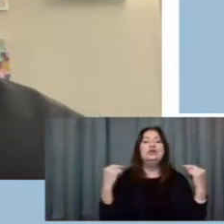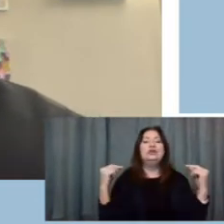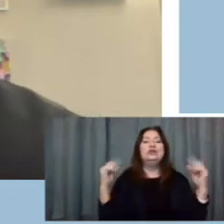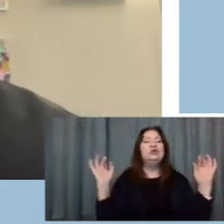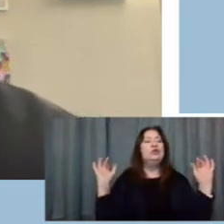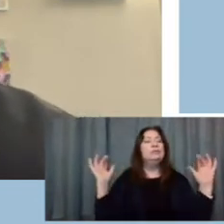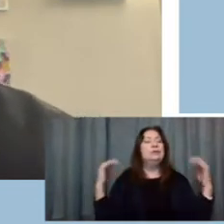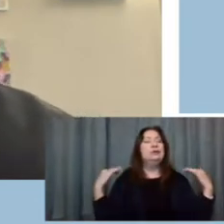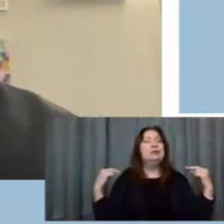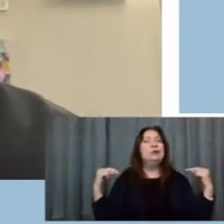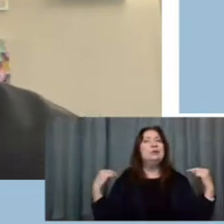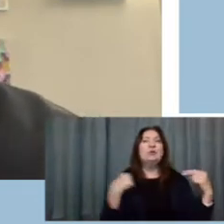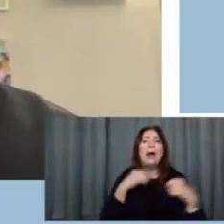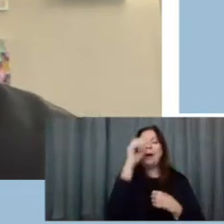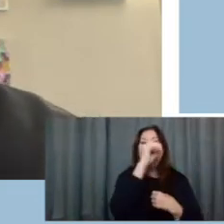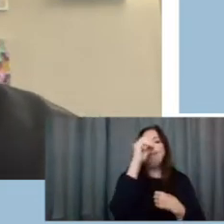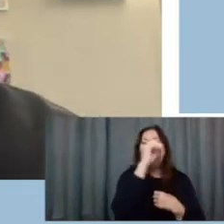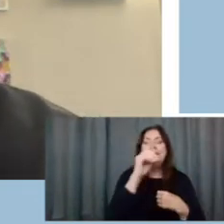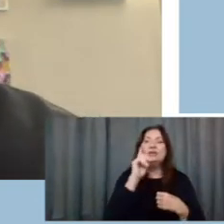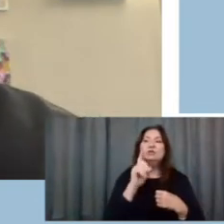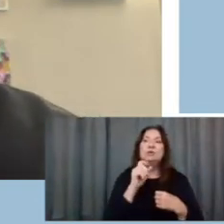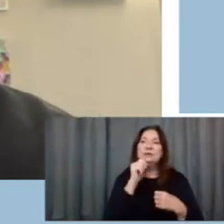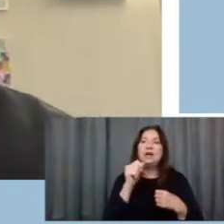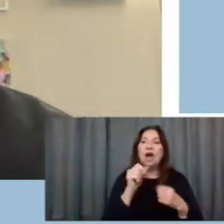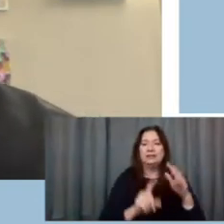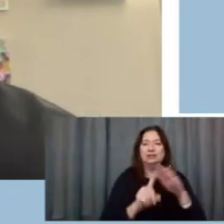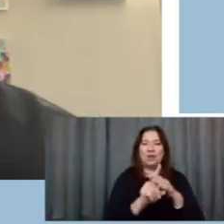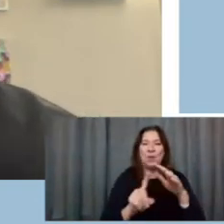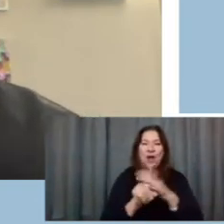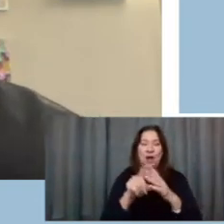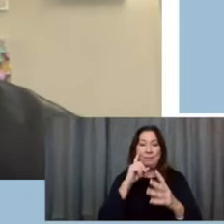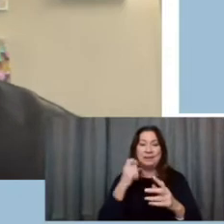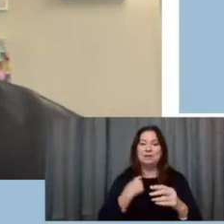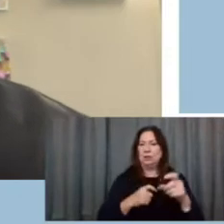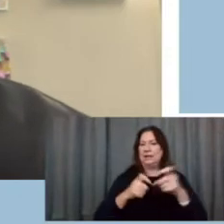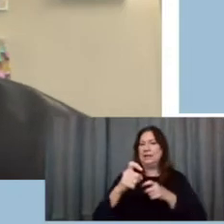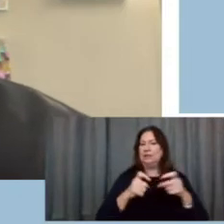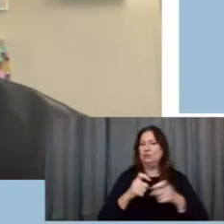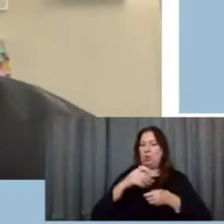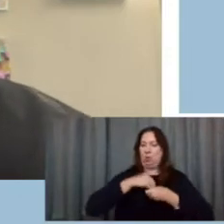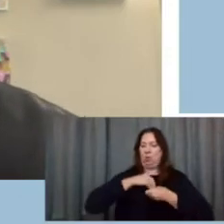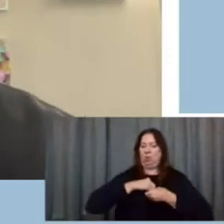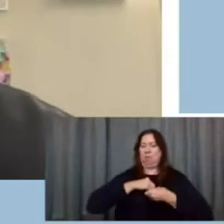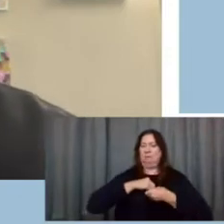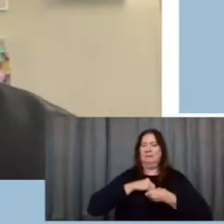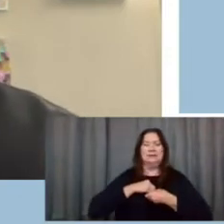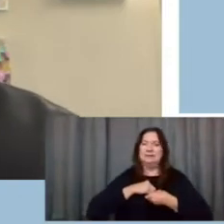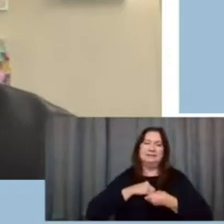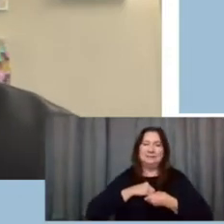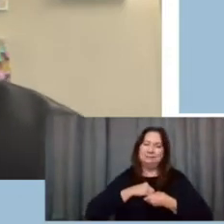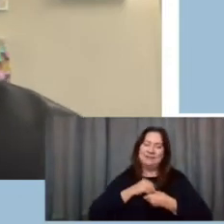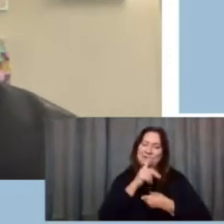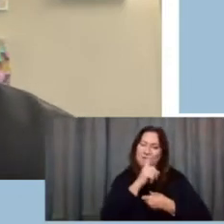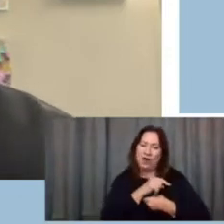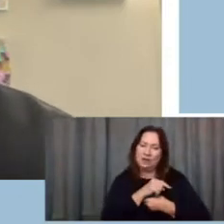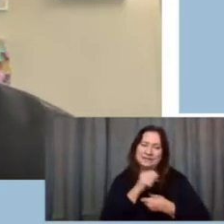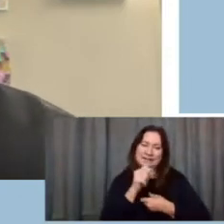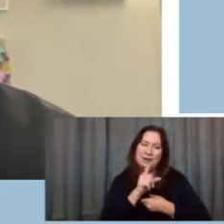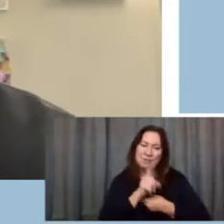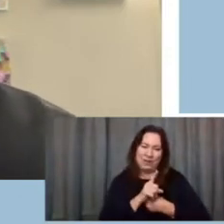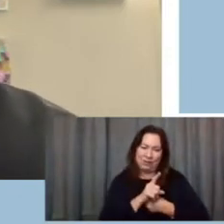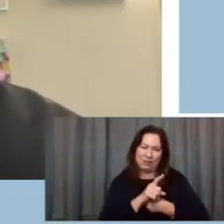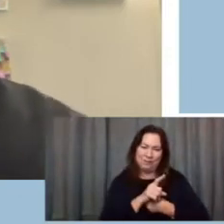own opinions are not going to somehow show up because we're going to control out for them, is a fallacy. Like, that's not a real thing.